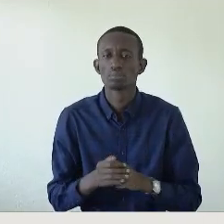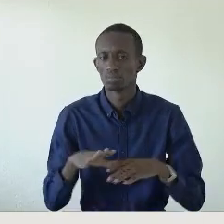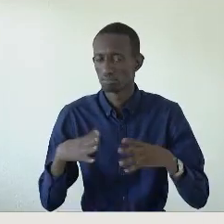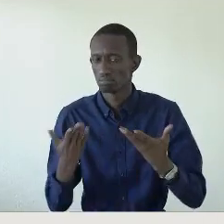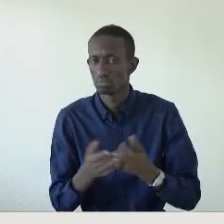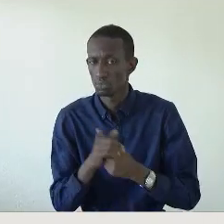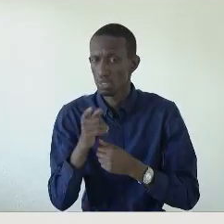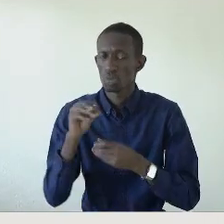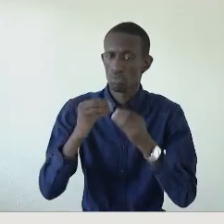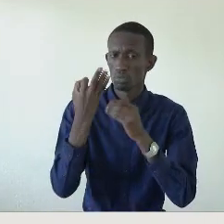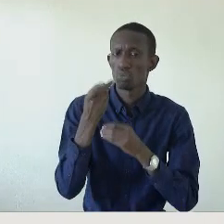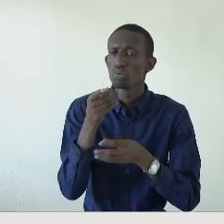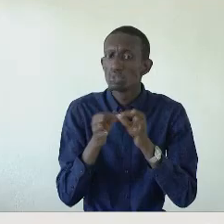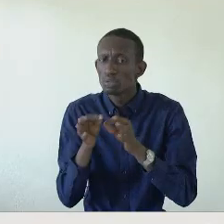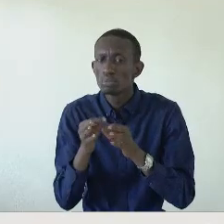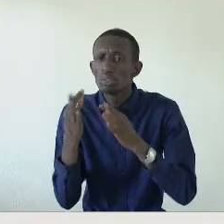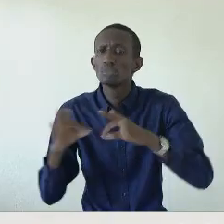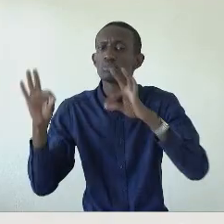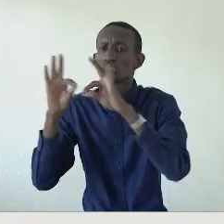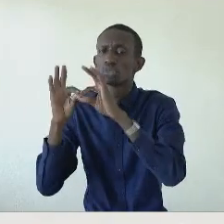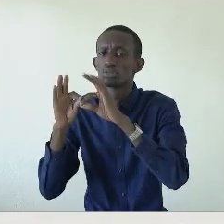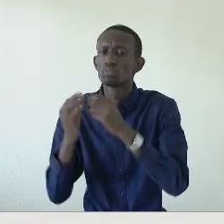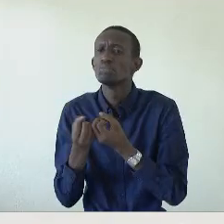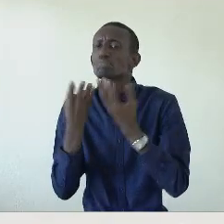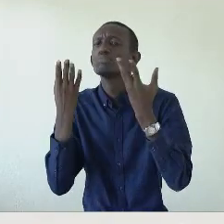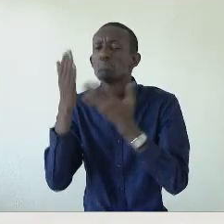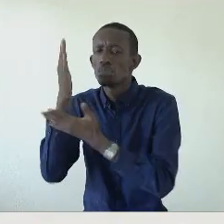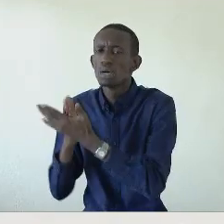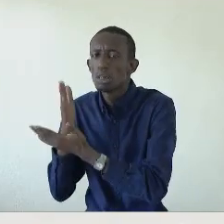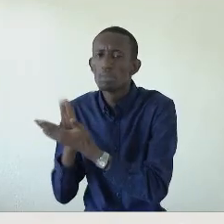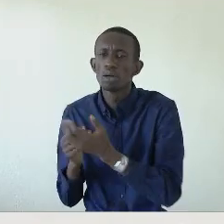3, explain the importance of flowering plants of the plant.